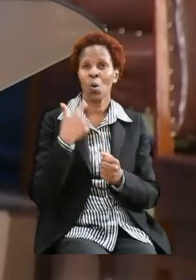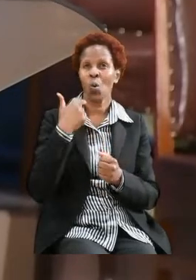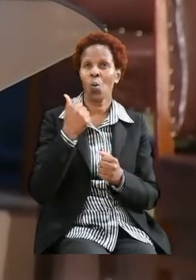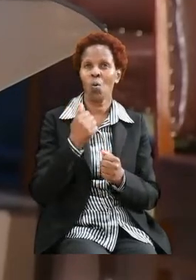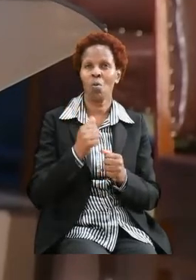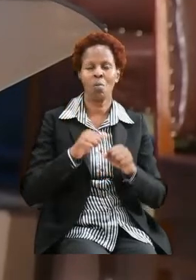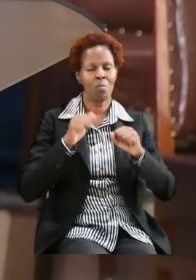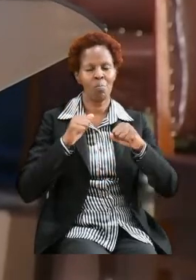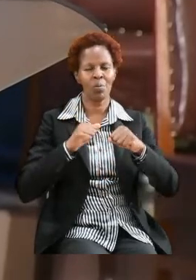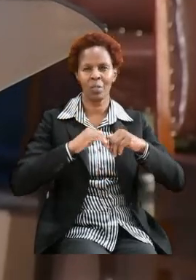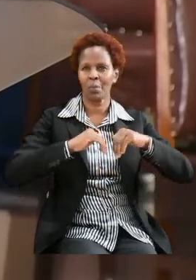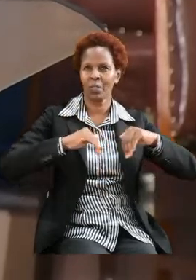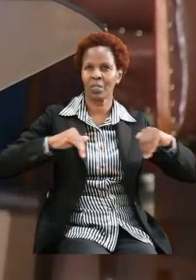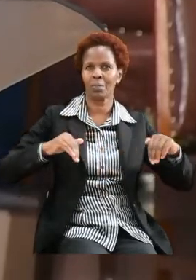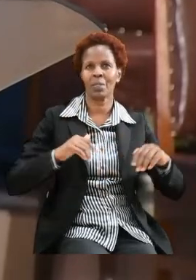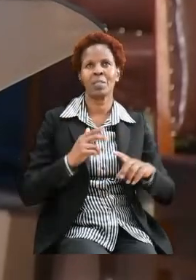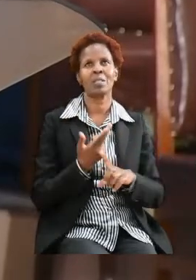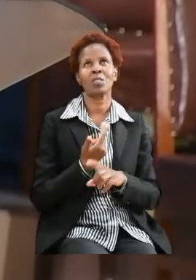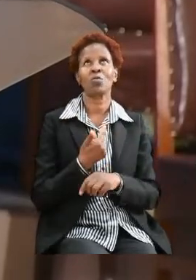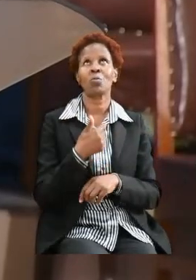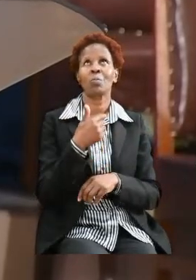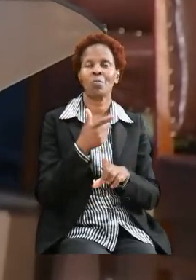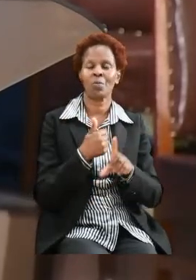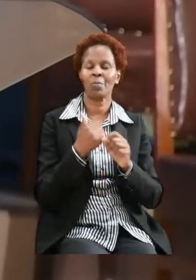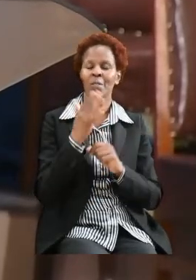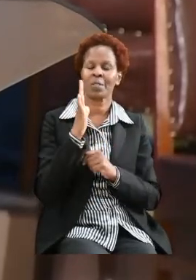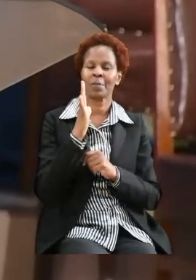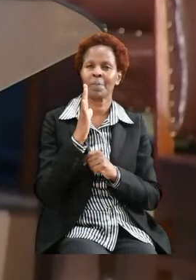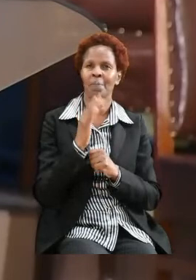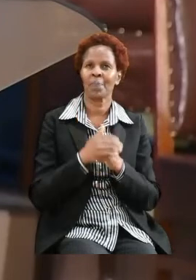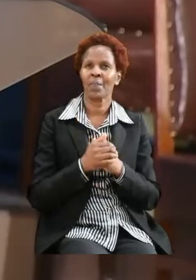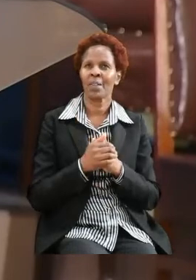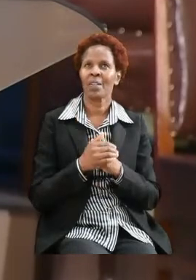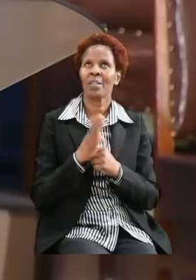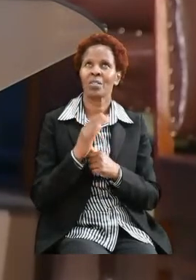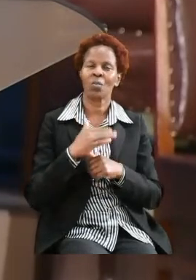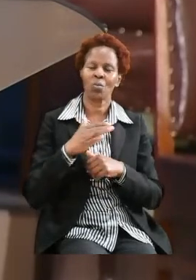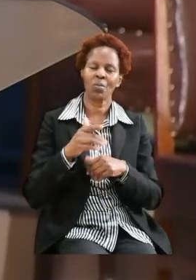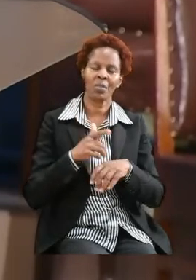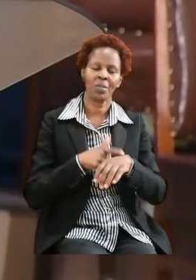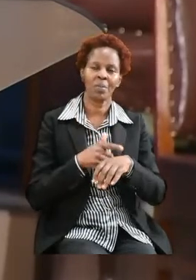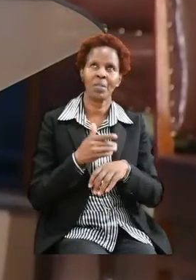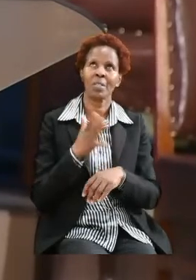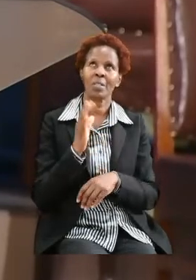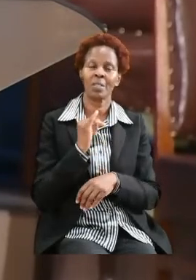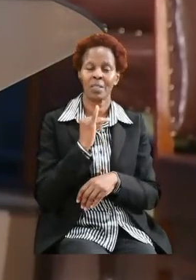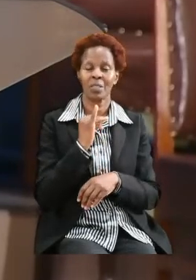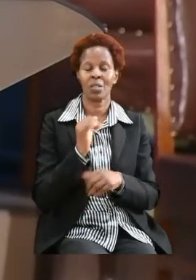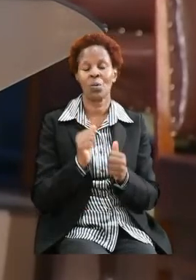shepherd, goodness and mercies will follow us every day.